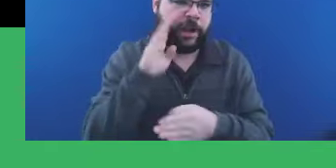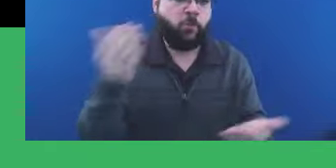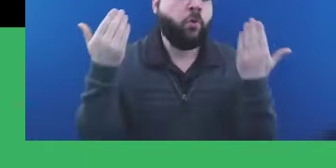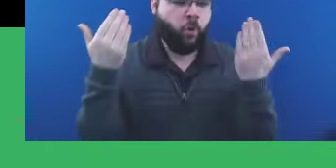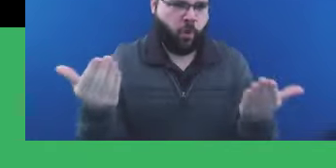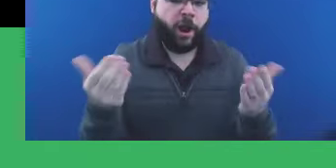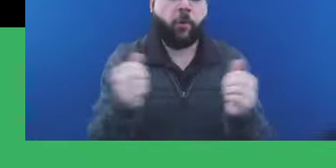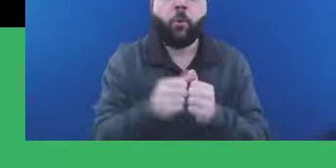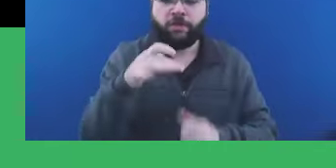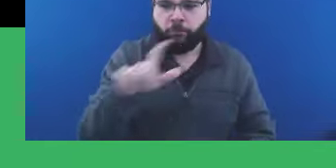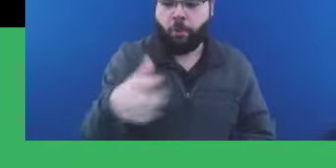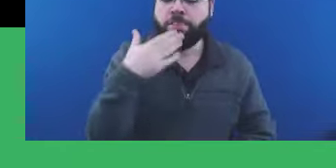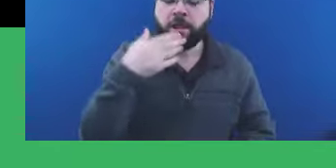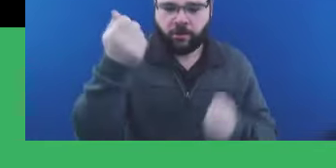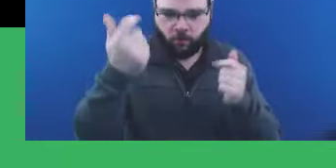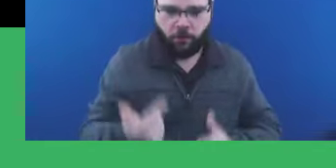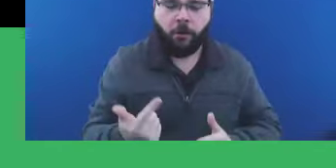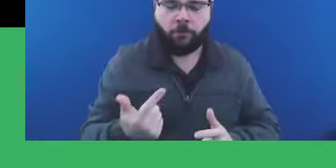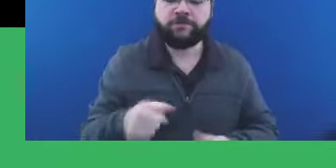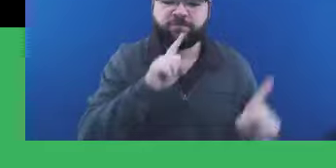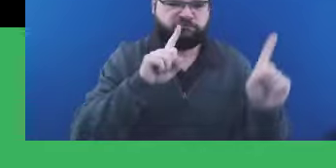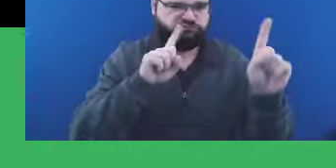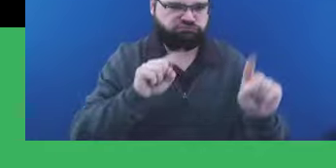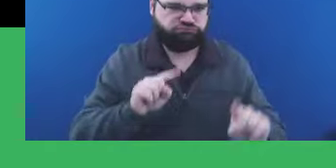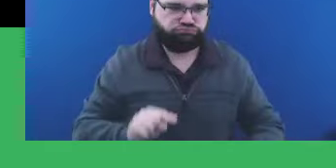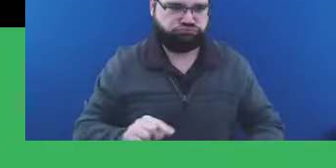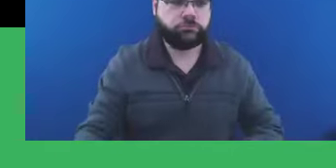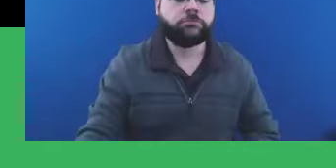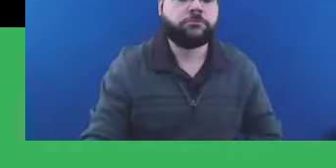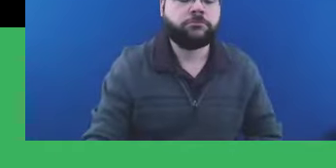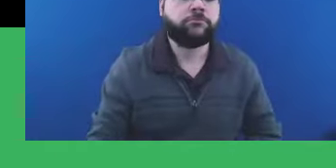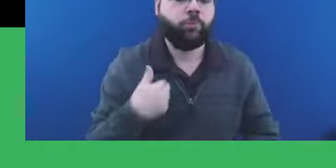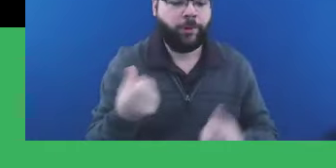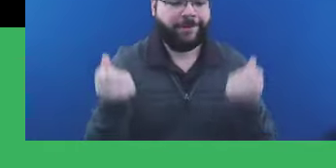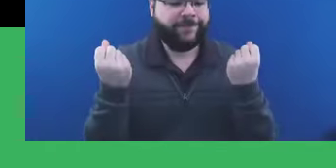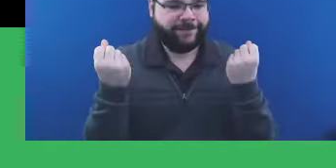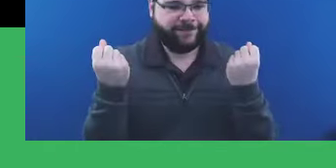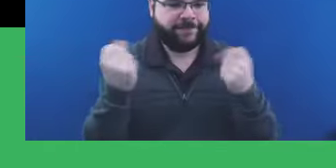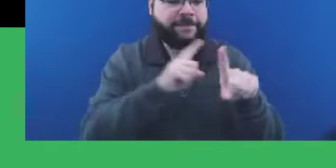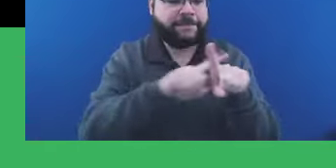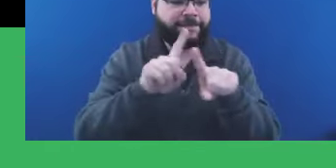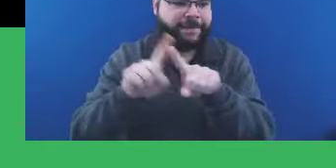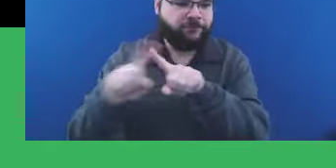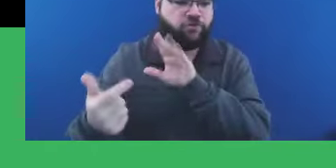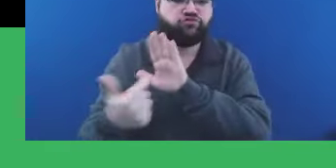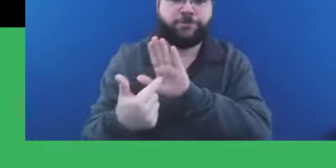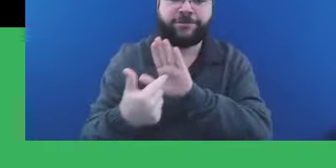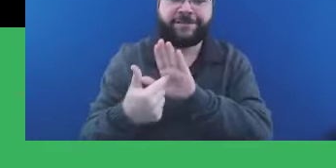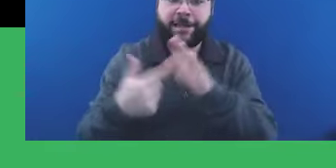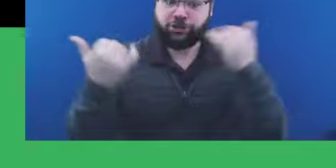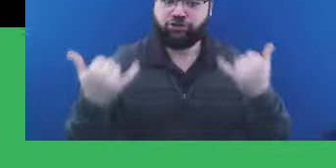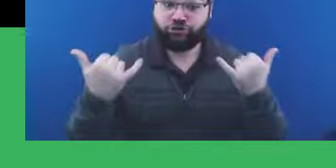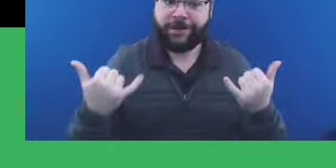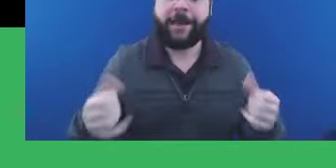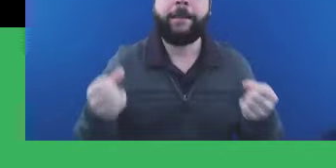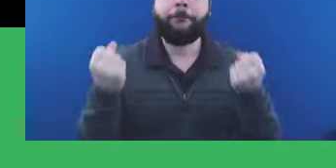with the poll. So thank you everyone for answering the poll. So we have a wide representation today. Great. So a lot